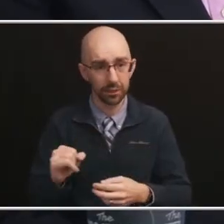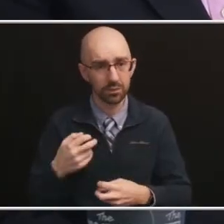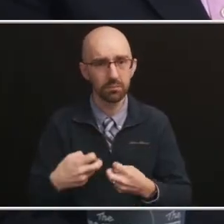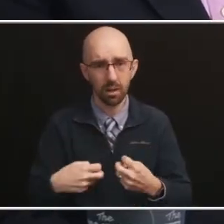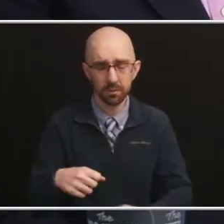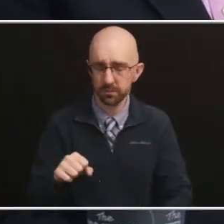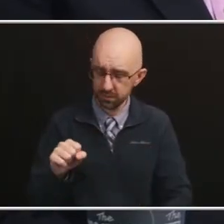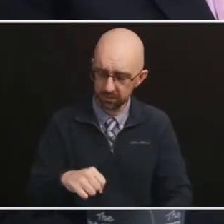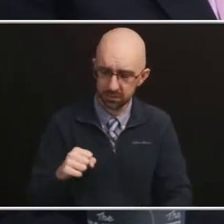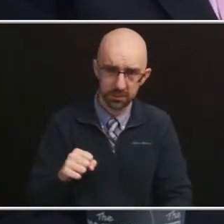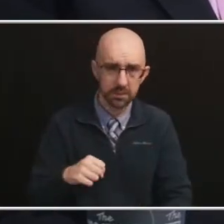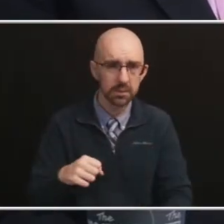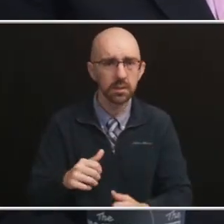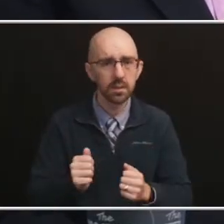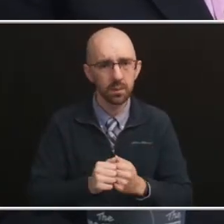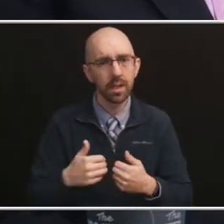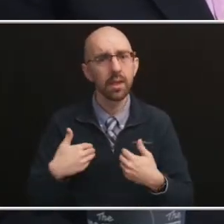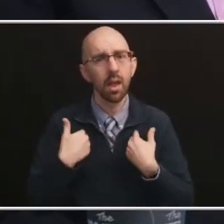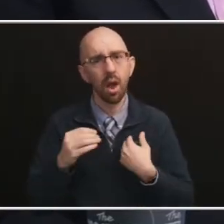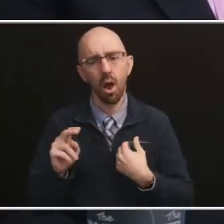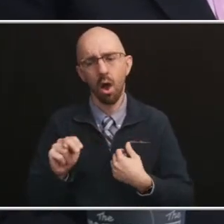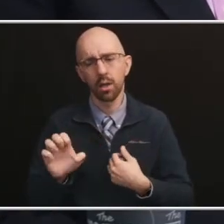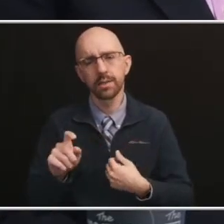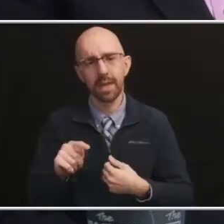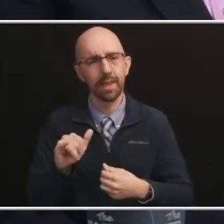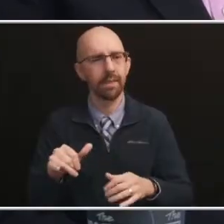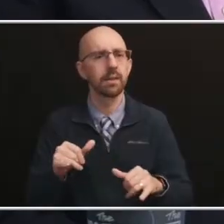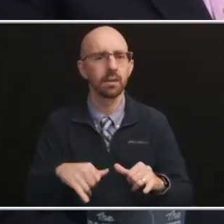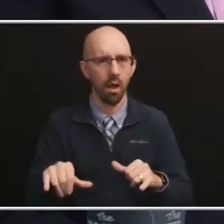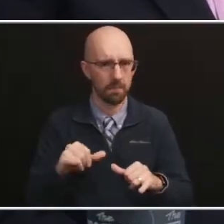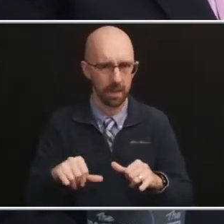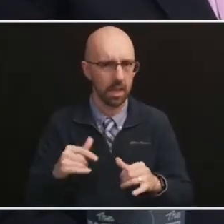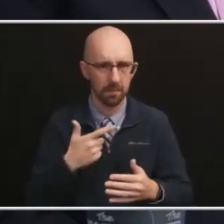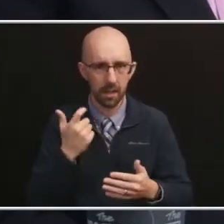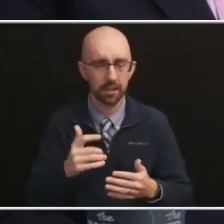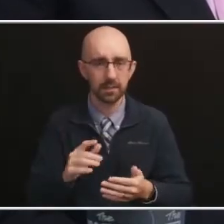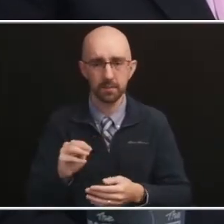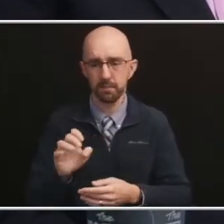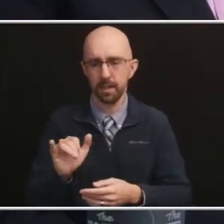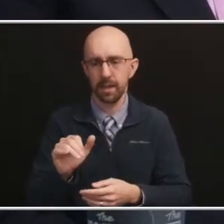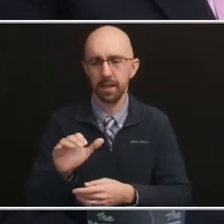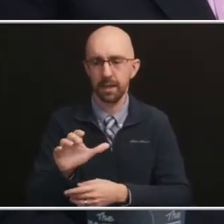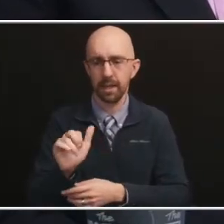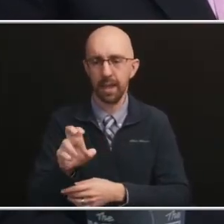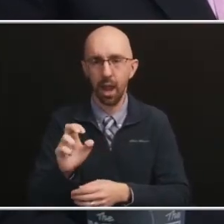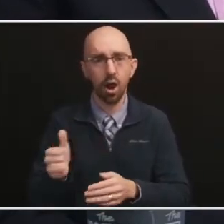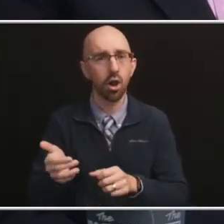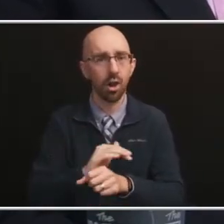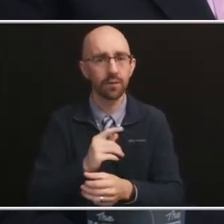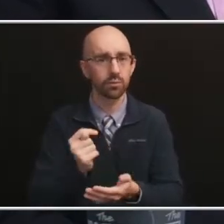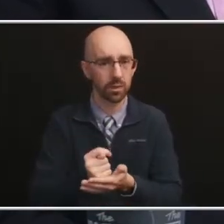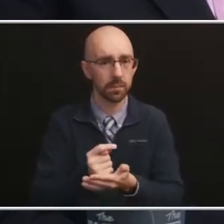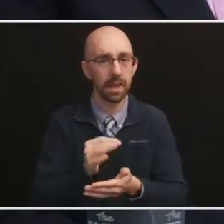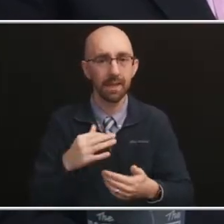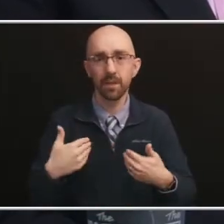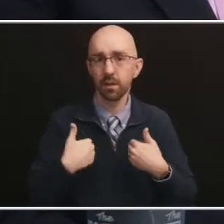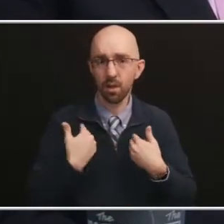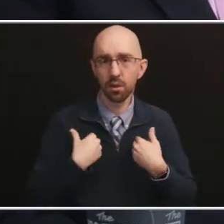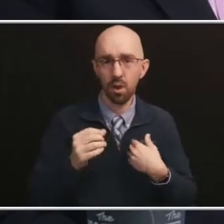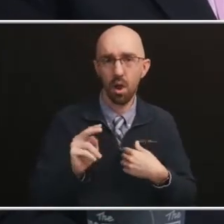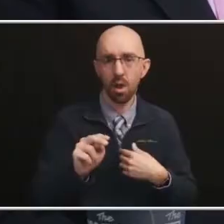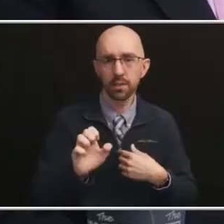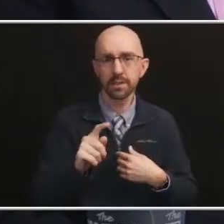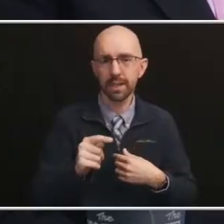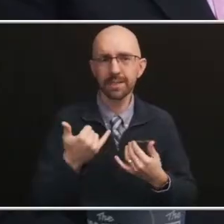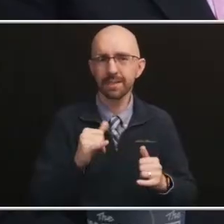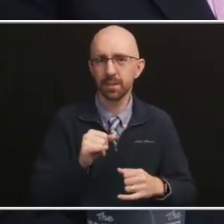younger onset, it's going to be more common because Medicare covers the treatment. But if you're younger onset, we're still in private insurance,